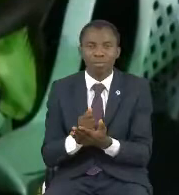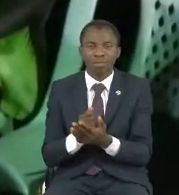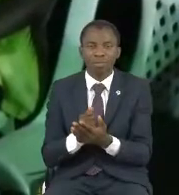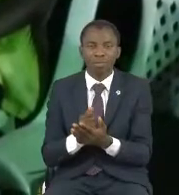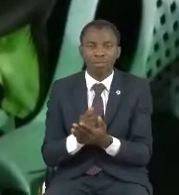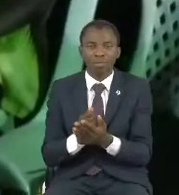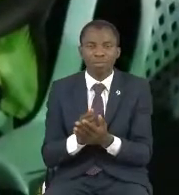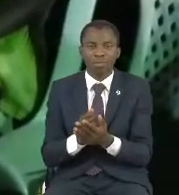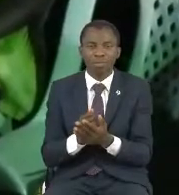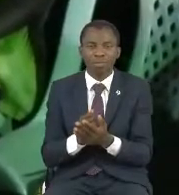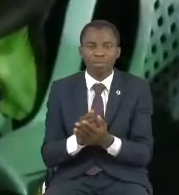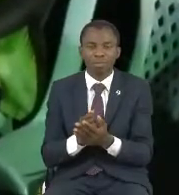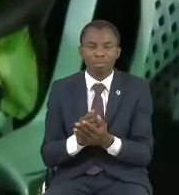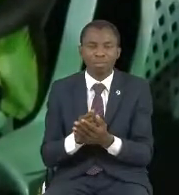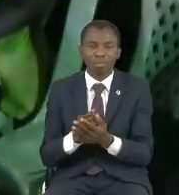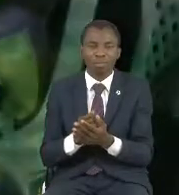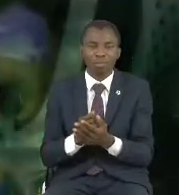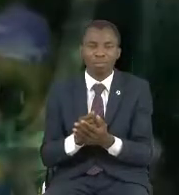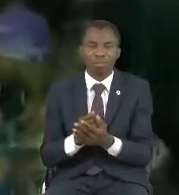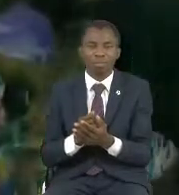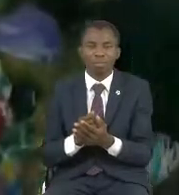Counselors are there with us.